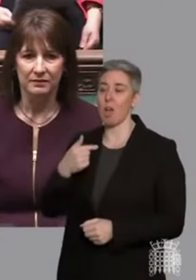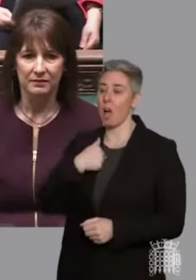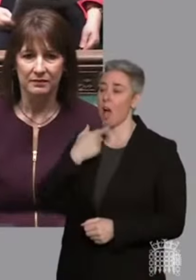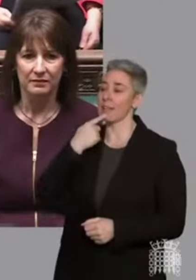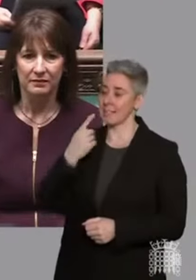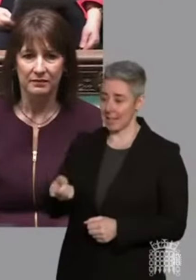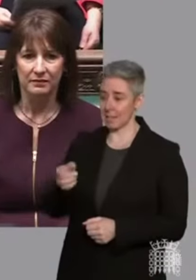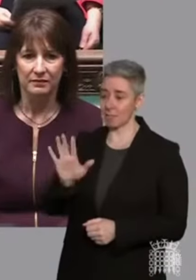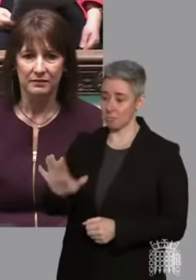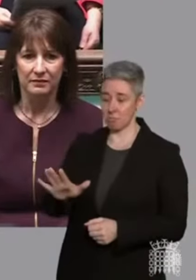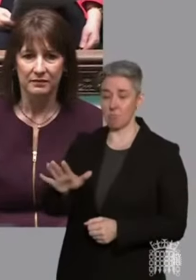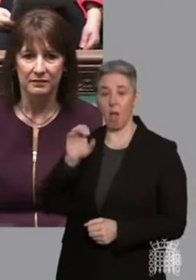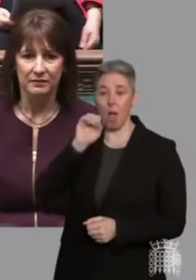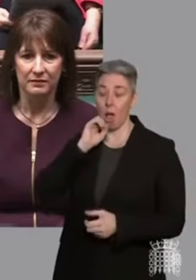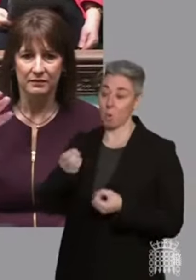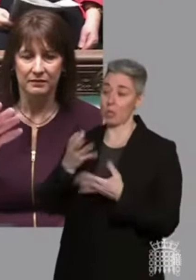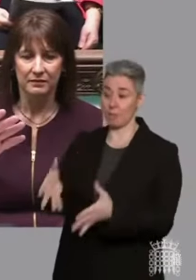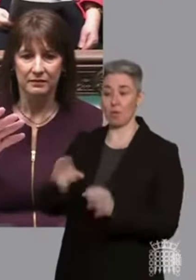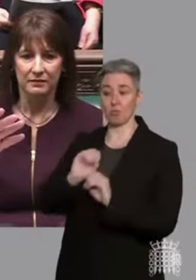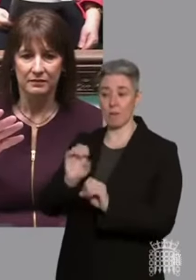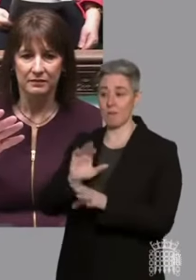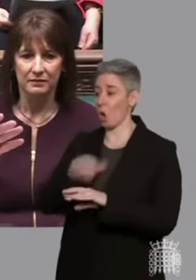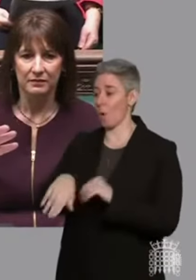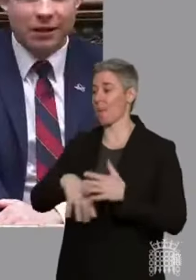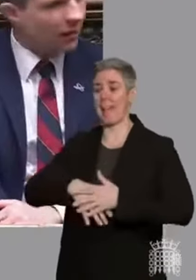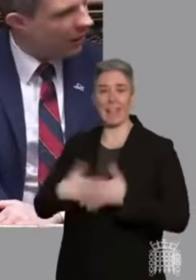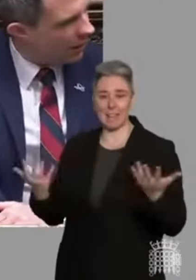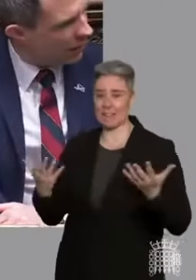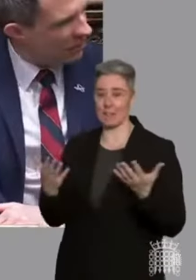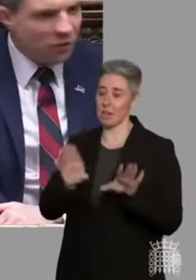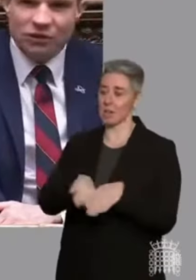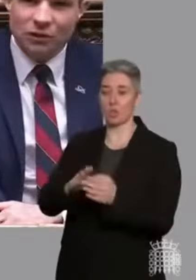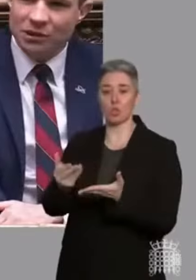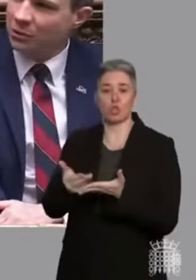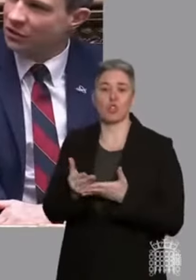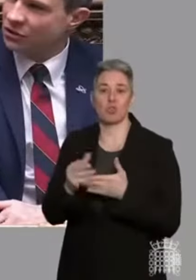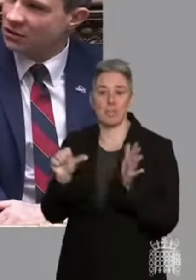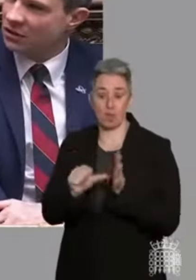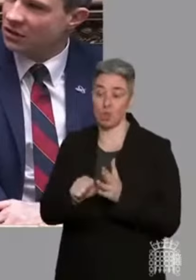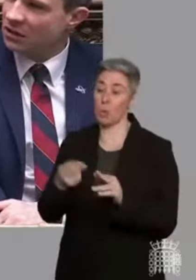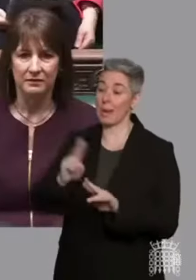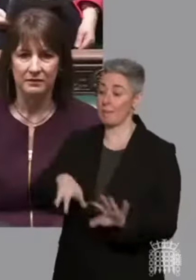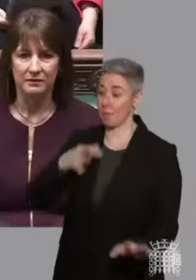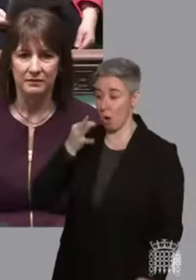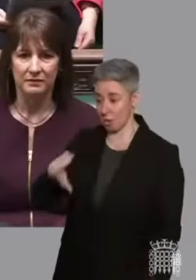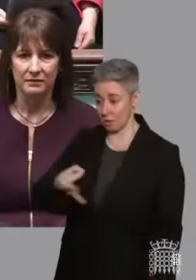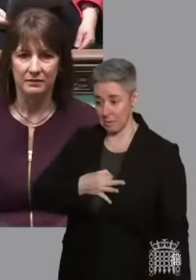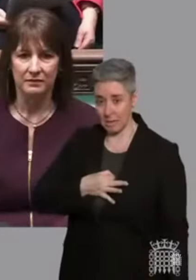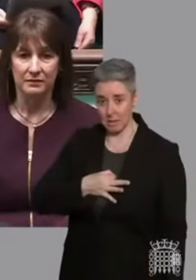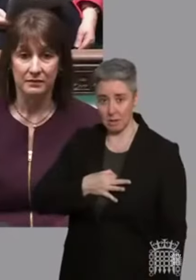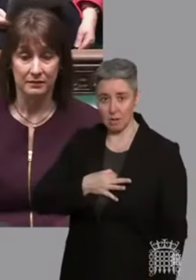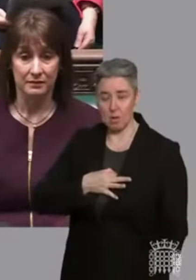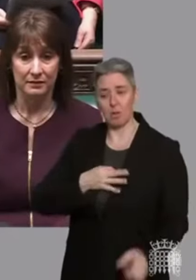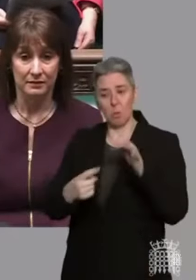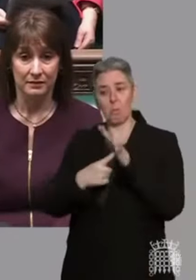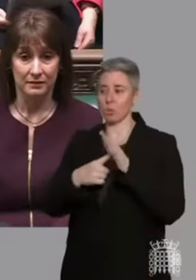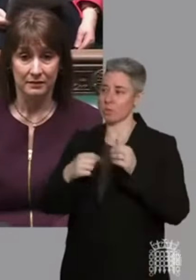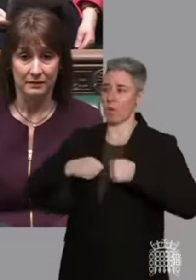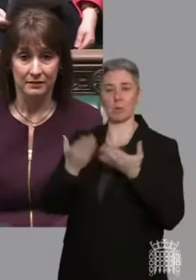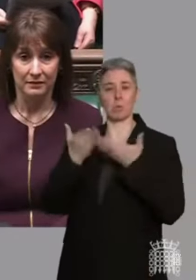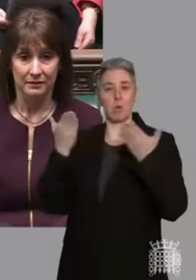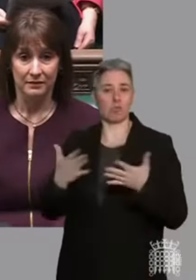security issue if she asked for it. That's very important to the way that we run our democracy. She has not asked for a briefing on the